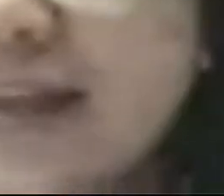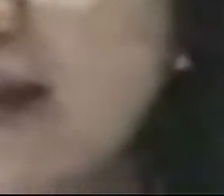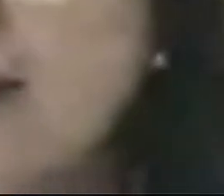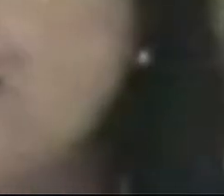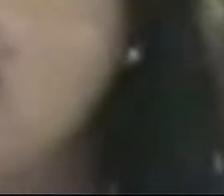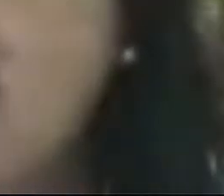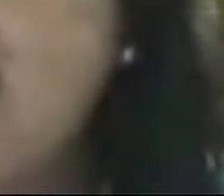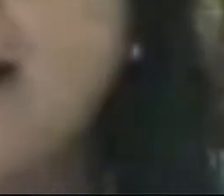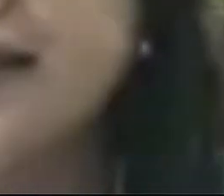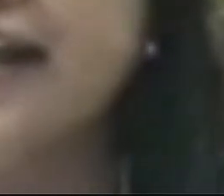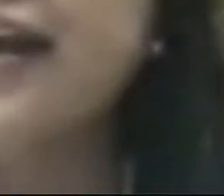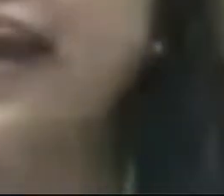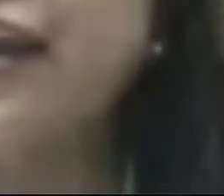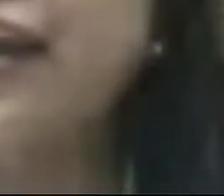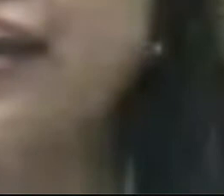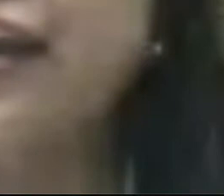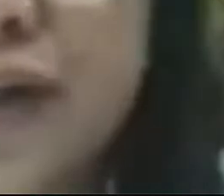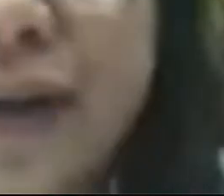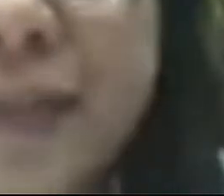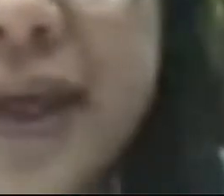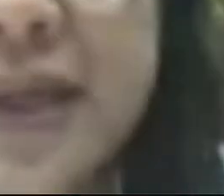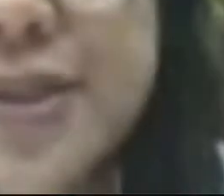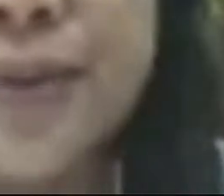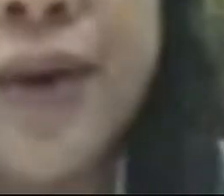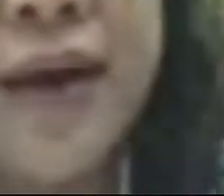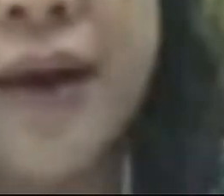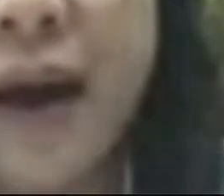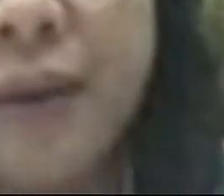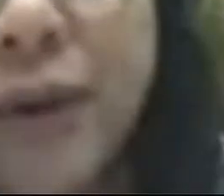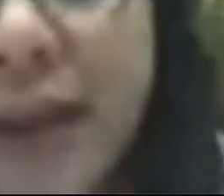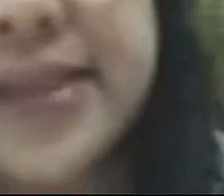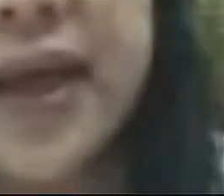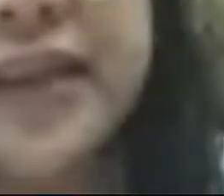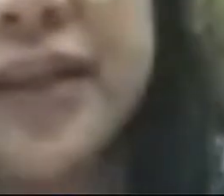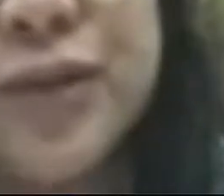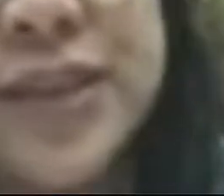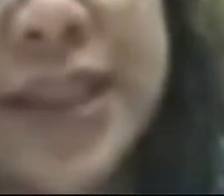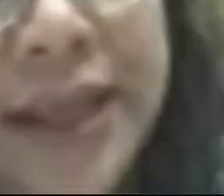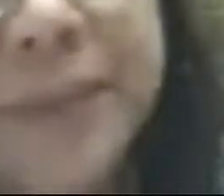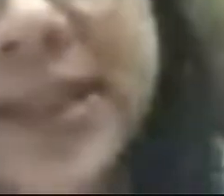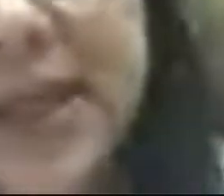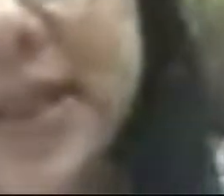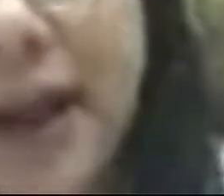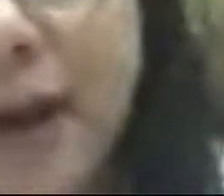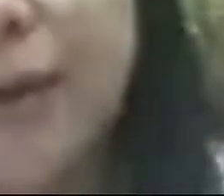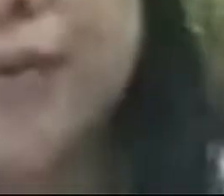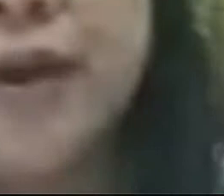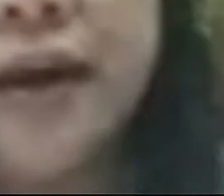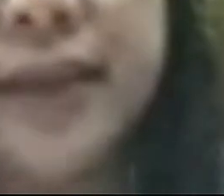to Batangas, thank you very much for coming in. So, we're all excited to see precisely